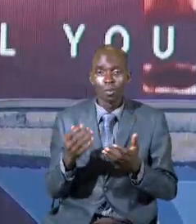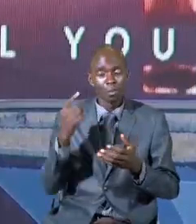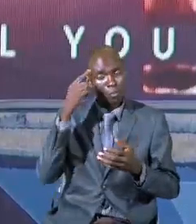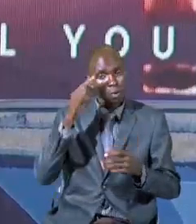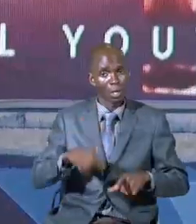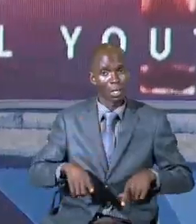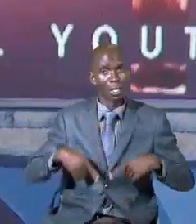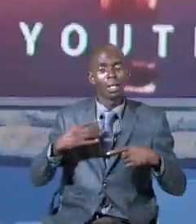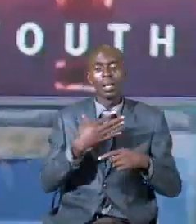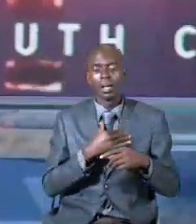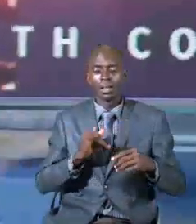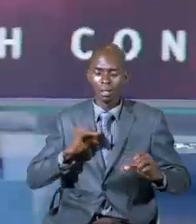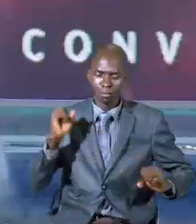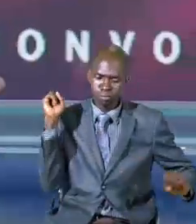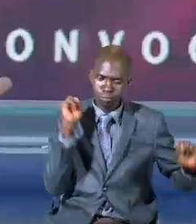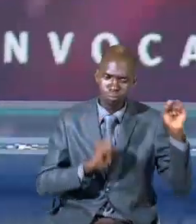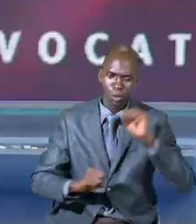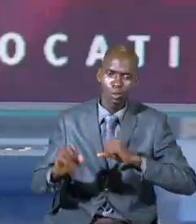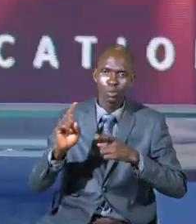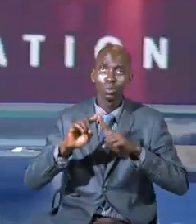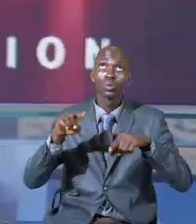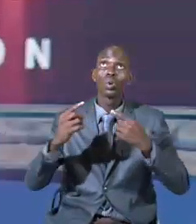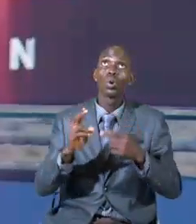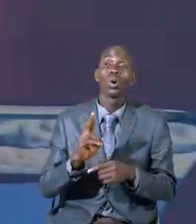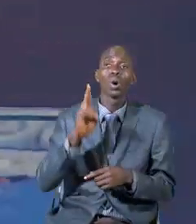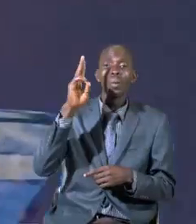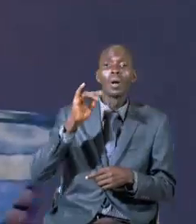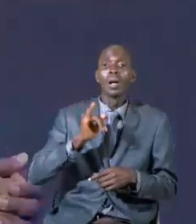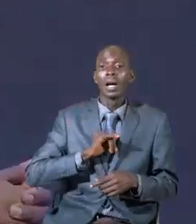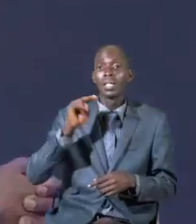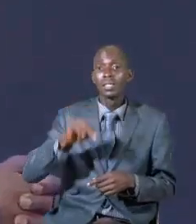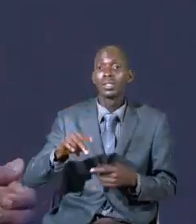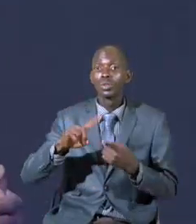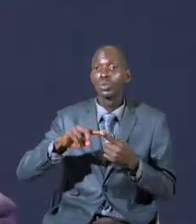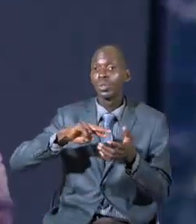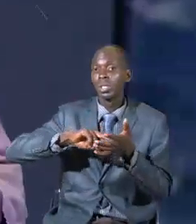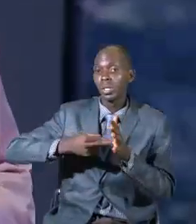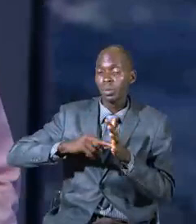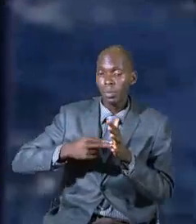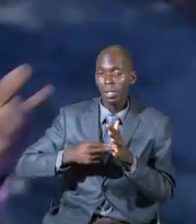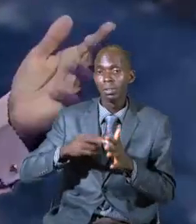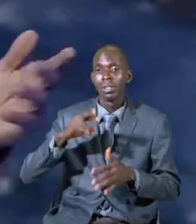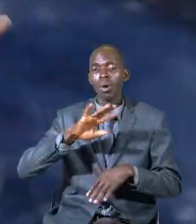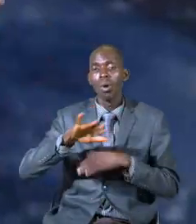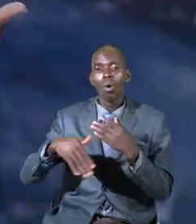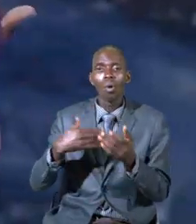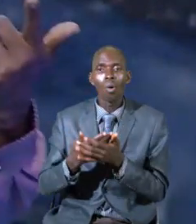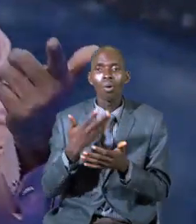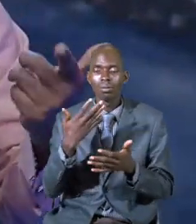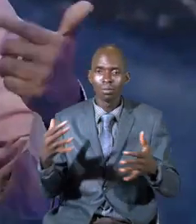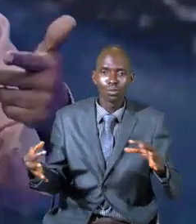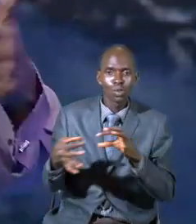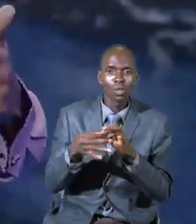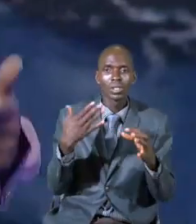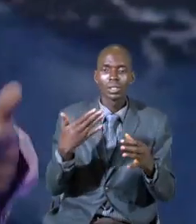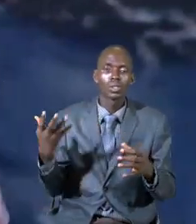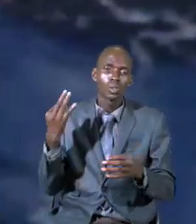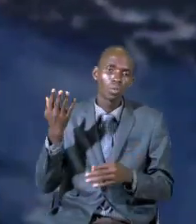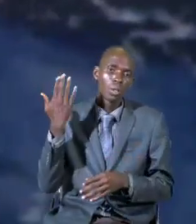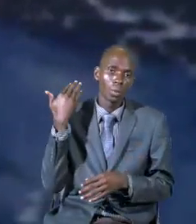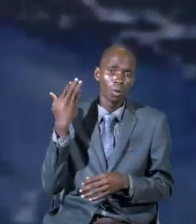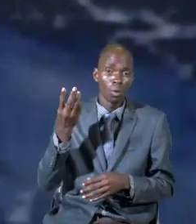movement. I needed to mend all the things of the past. Was I lazy in the past? Yes, I